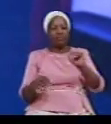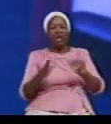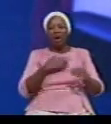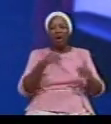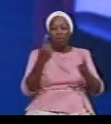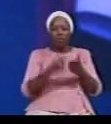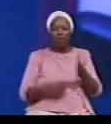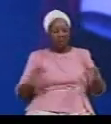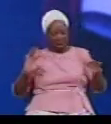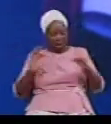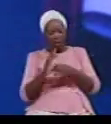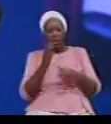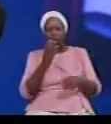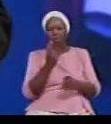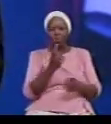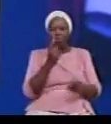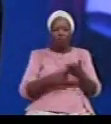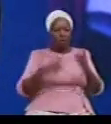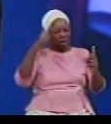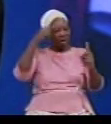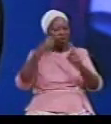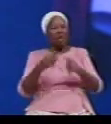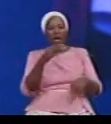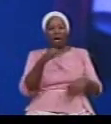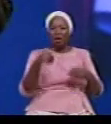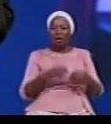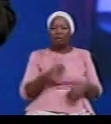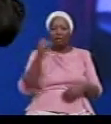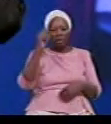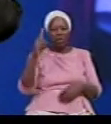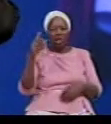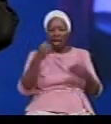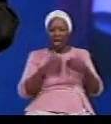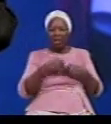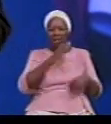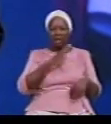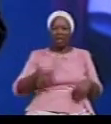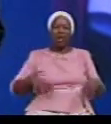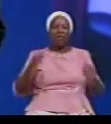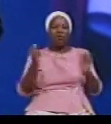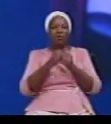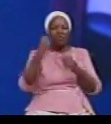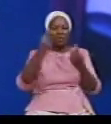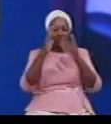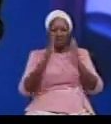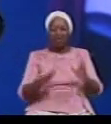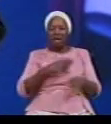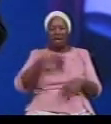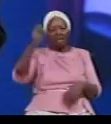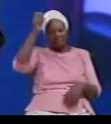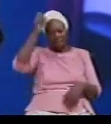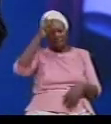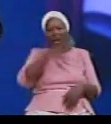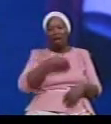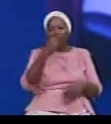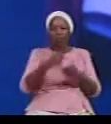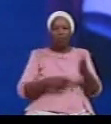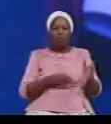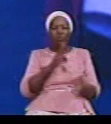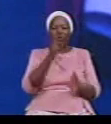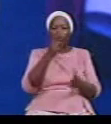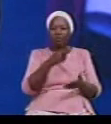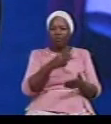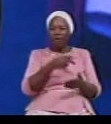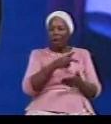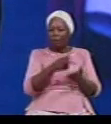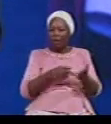agreement, what understanding has Christ with Belial? Or what part has he that believeth